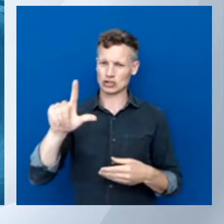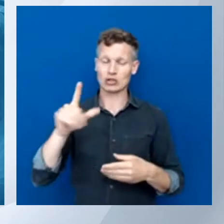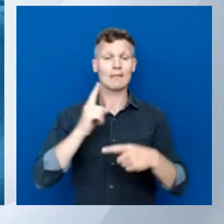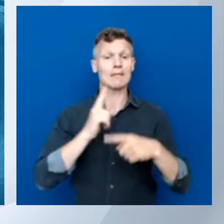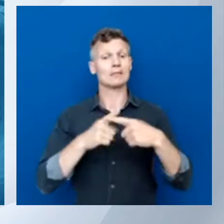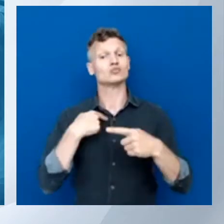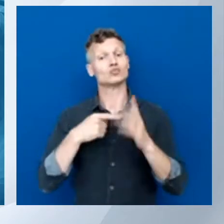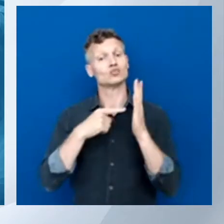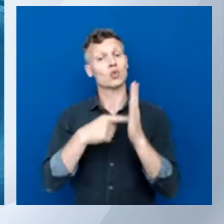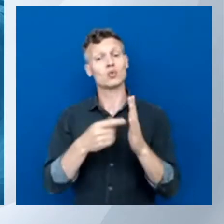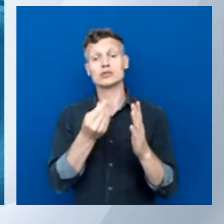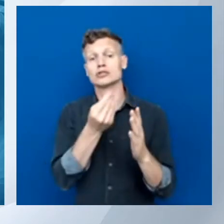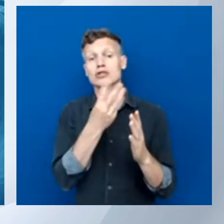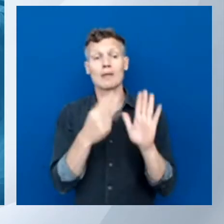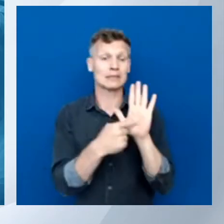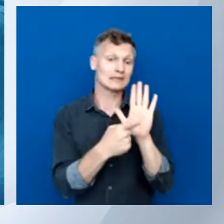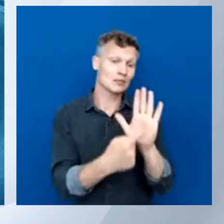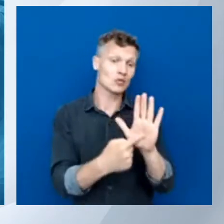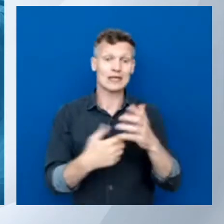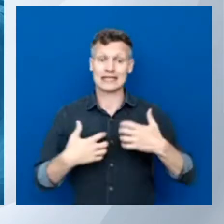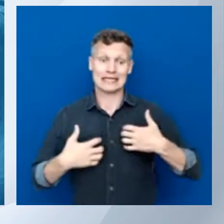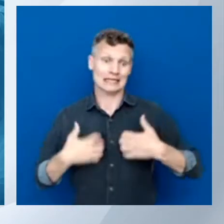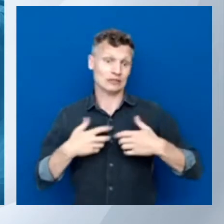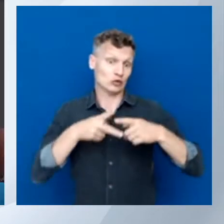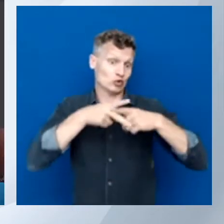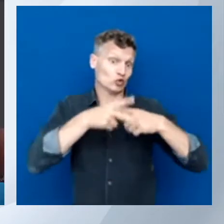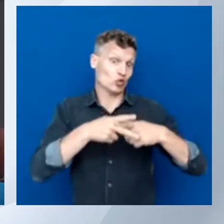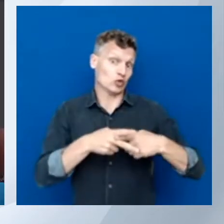prepared with. So,